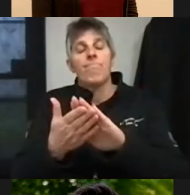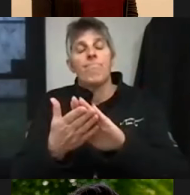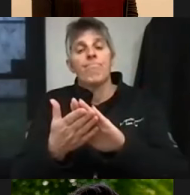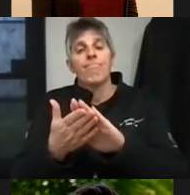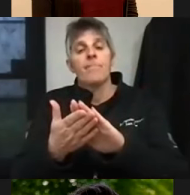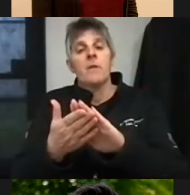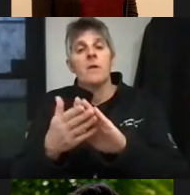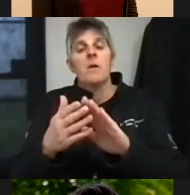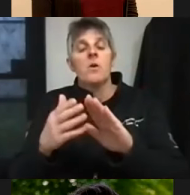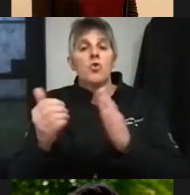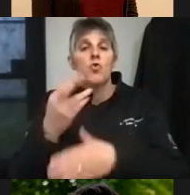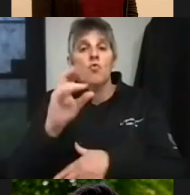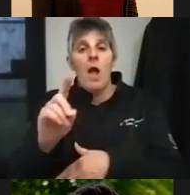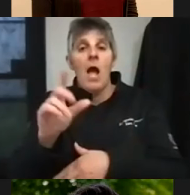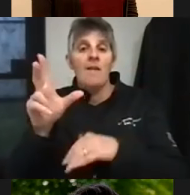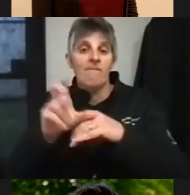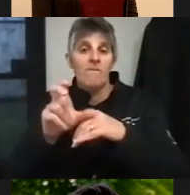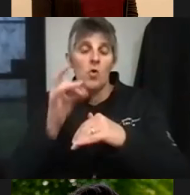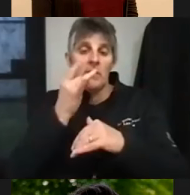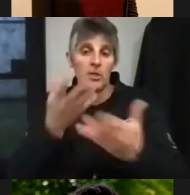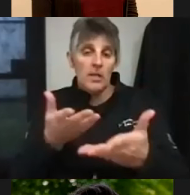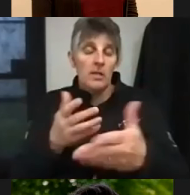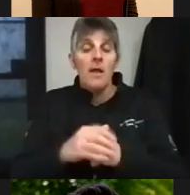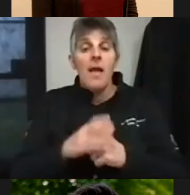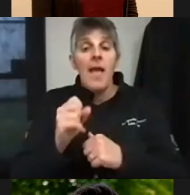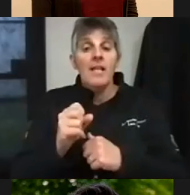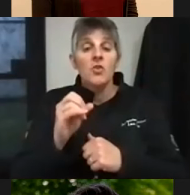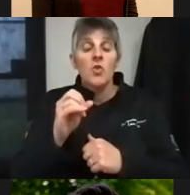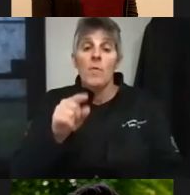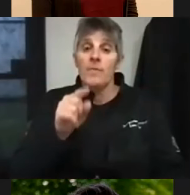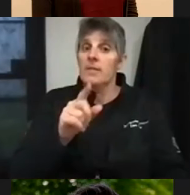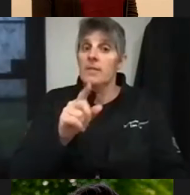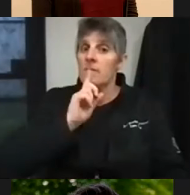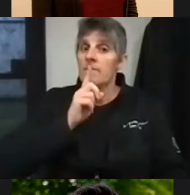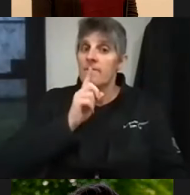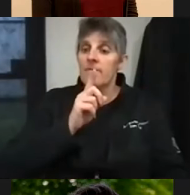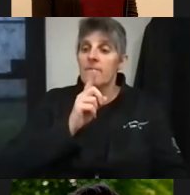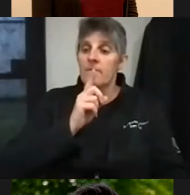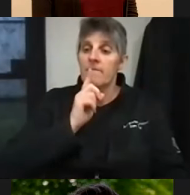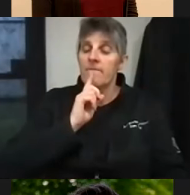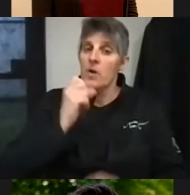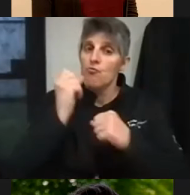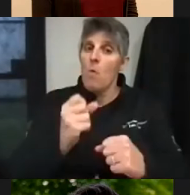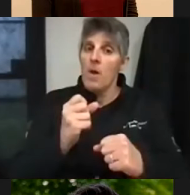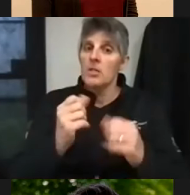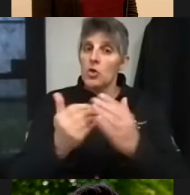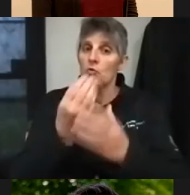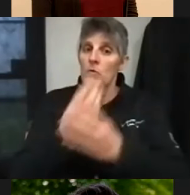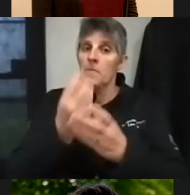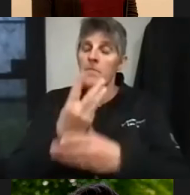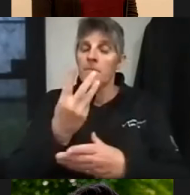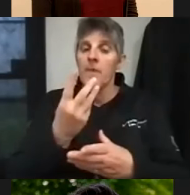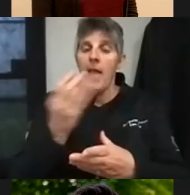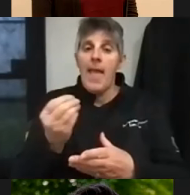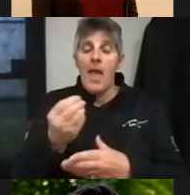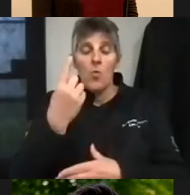into rod photoreceptor cells here. And so this is very, very, very robust regeneration. And